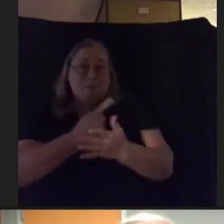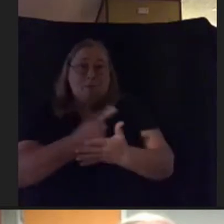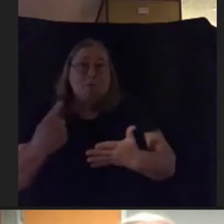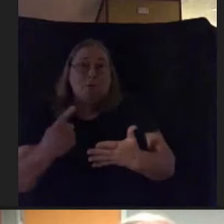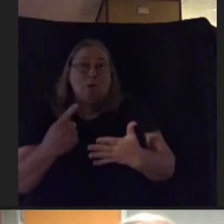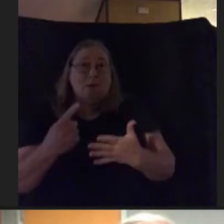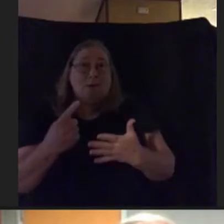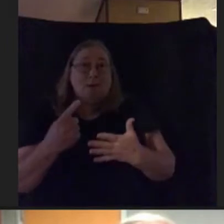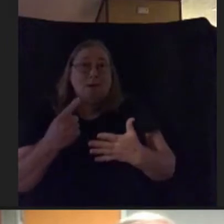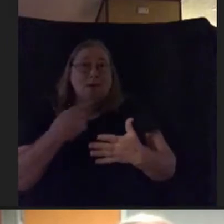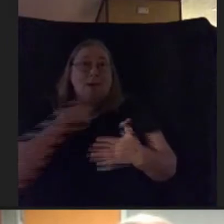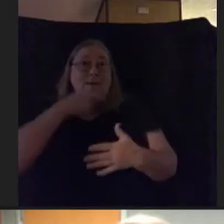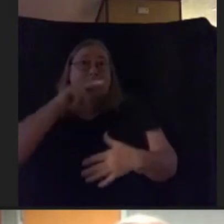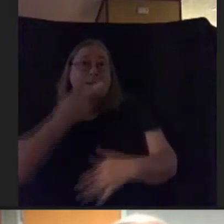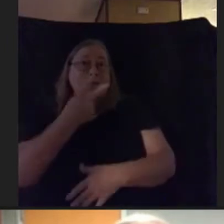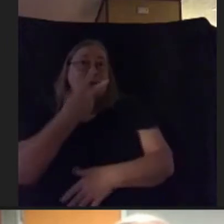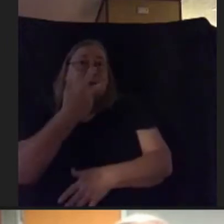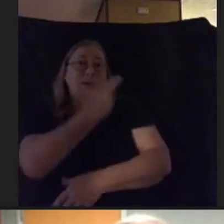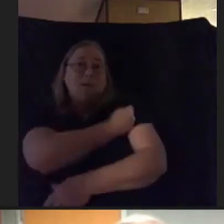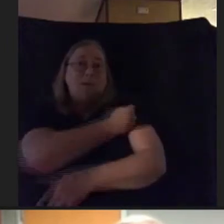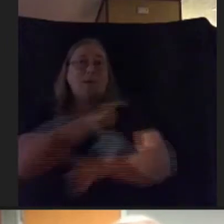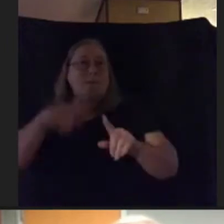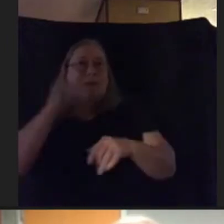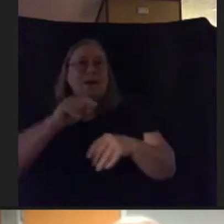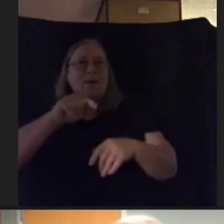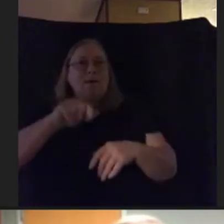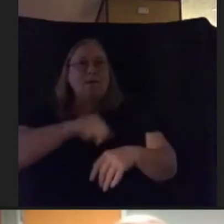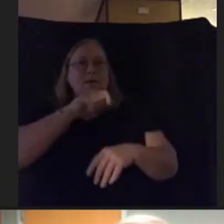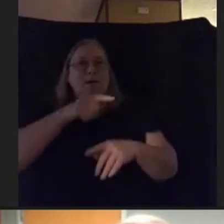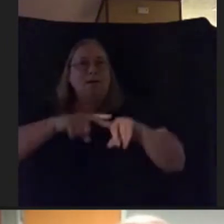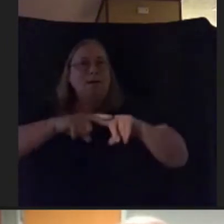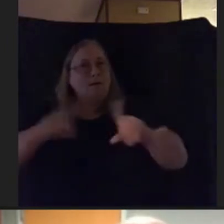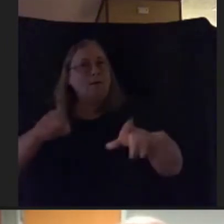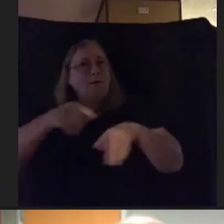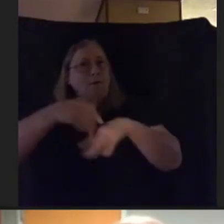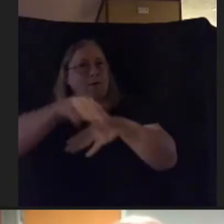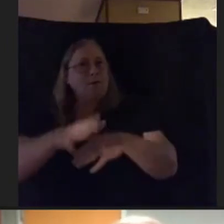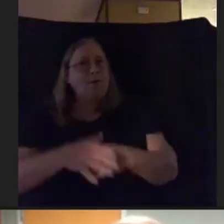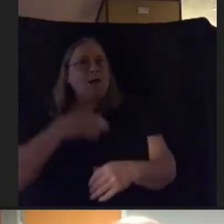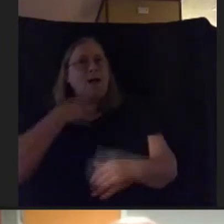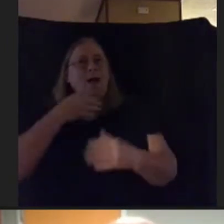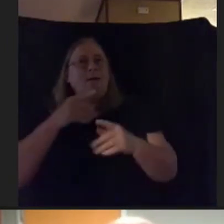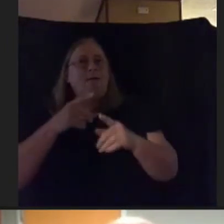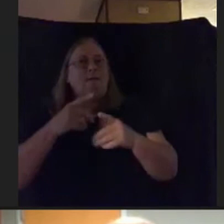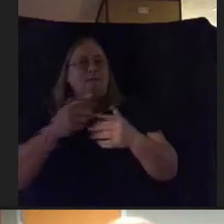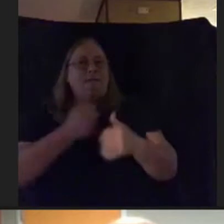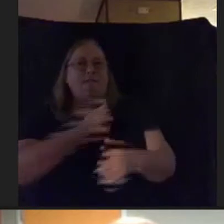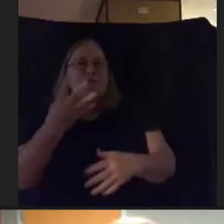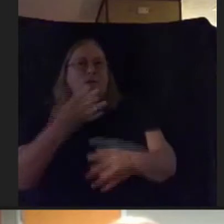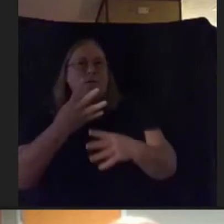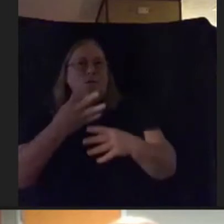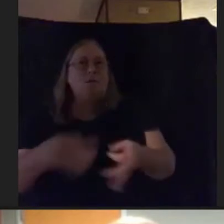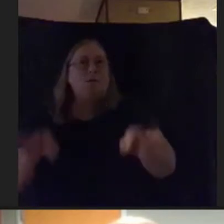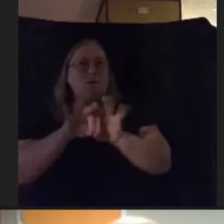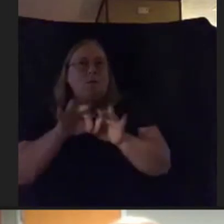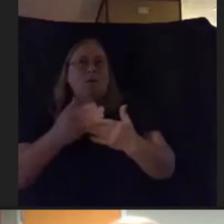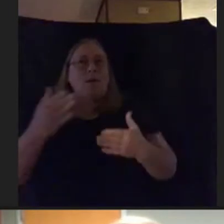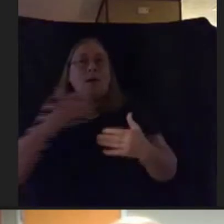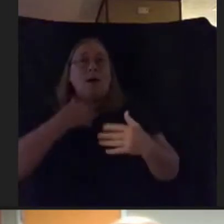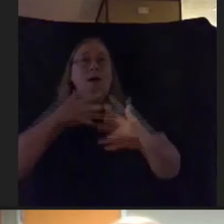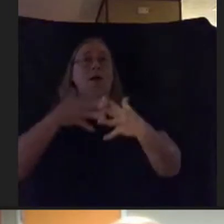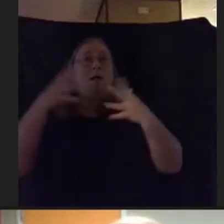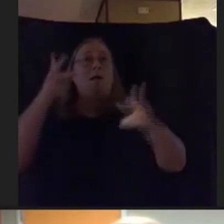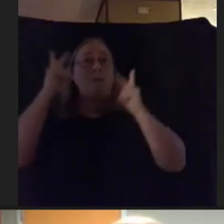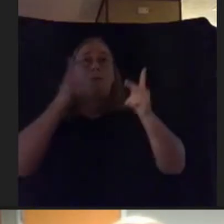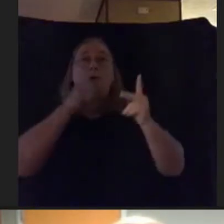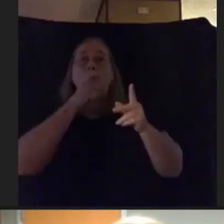which is a separate release. So as we think about this, I think there's several key points we need to consider. First off, there are a lot of people eligible in